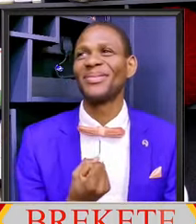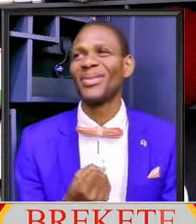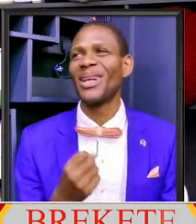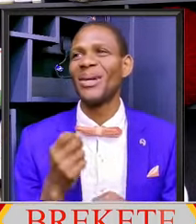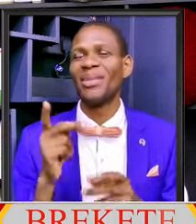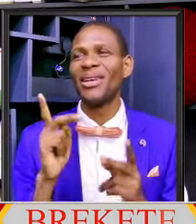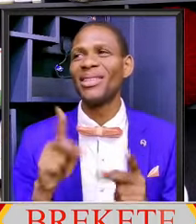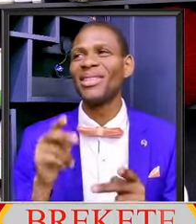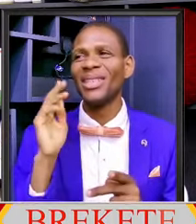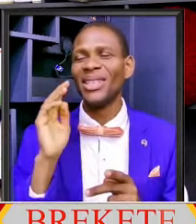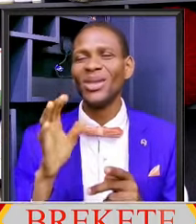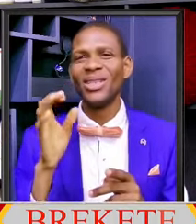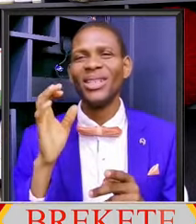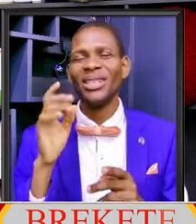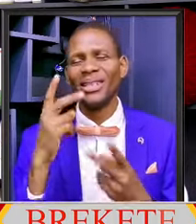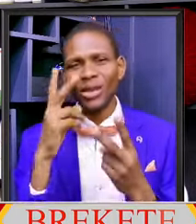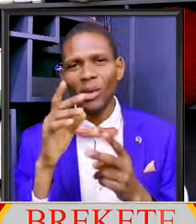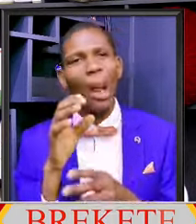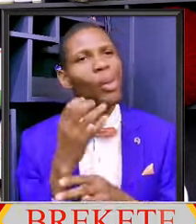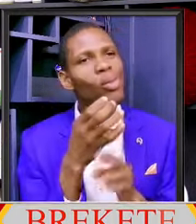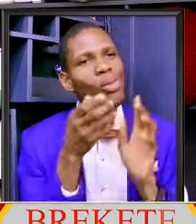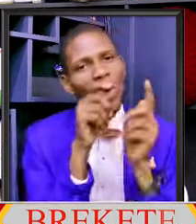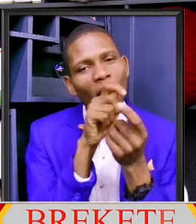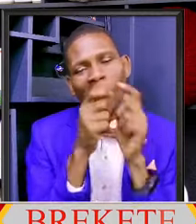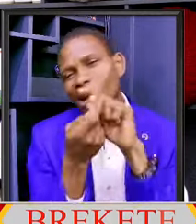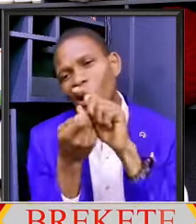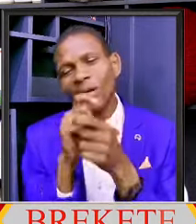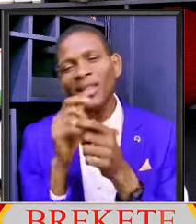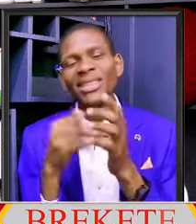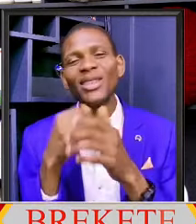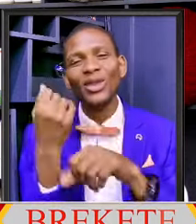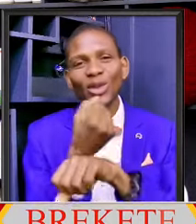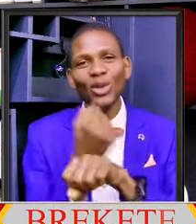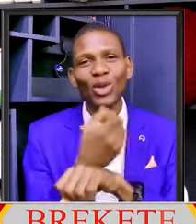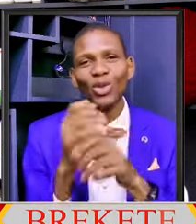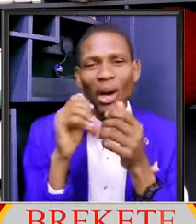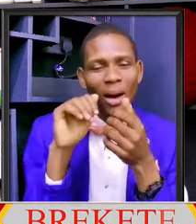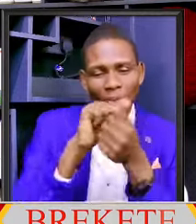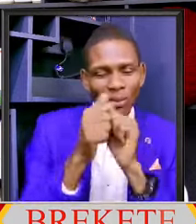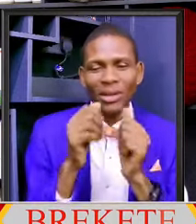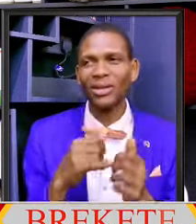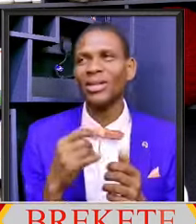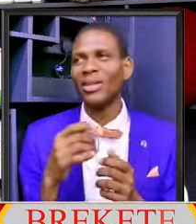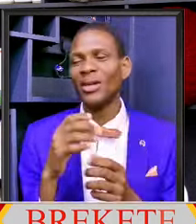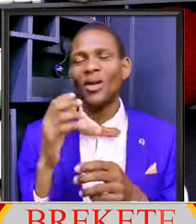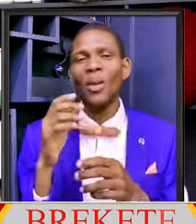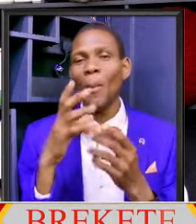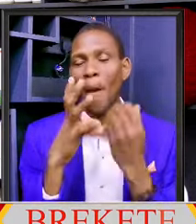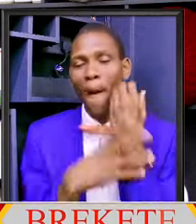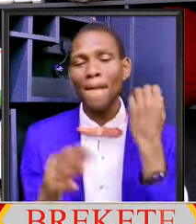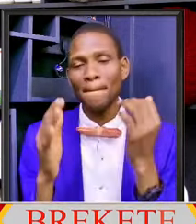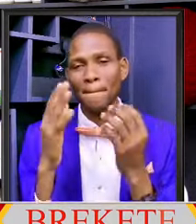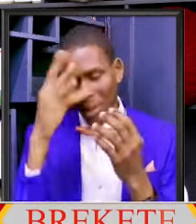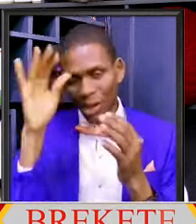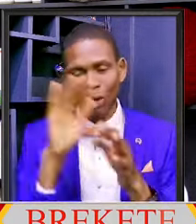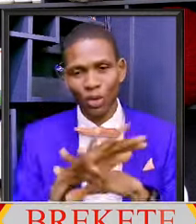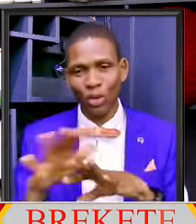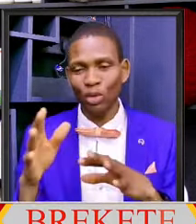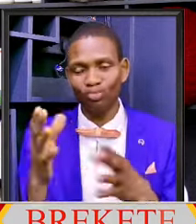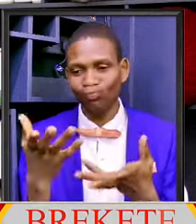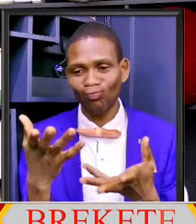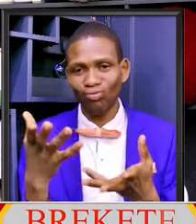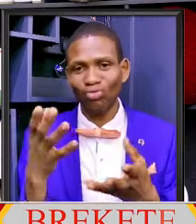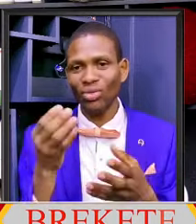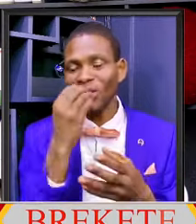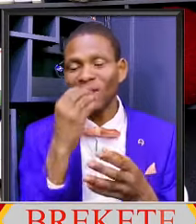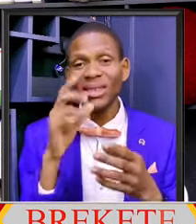Person go just see they do now stone you they throw away so. Poor man know they chop stone for rice. Now forget you